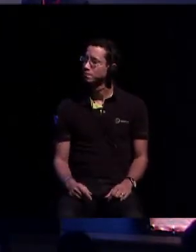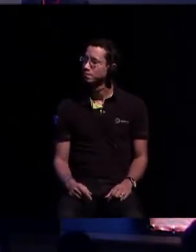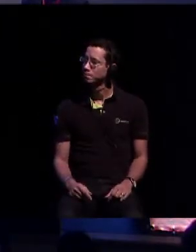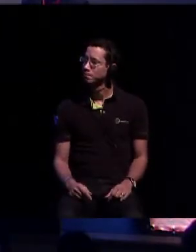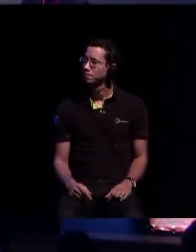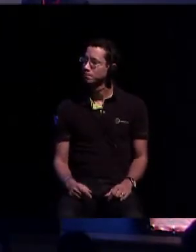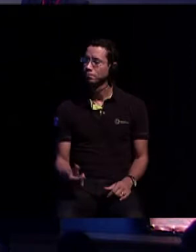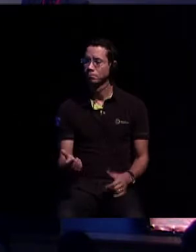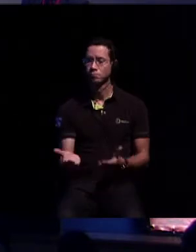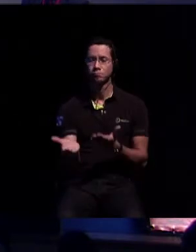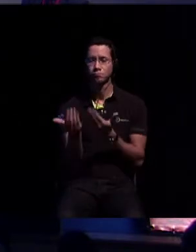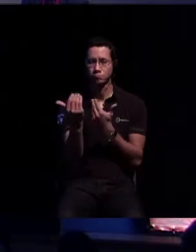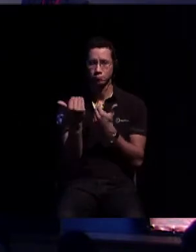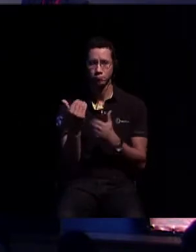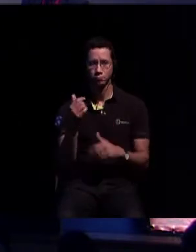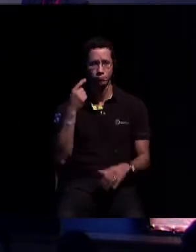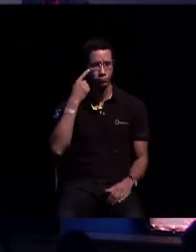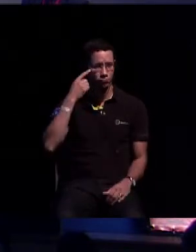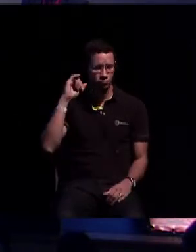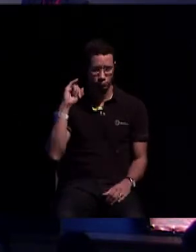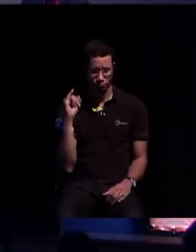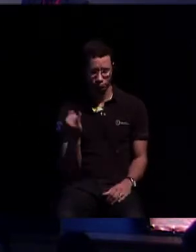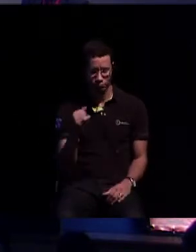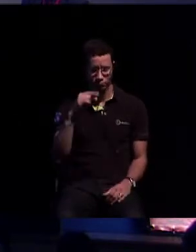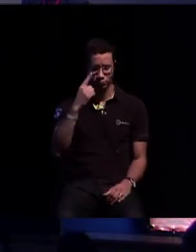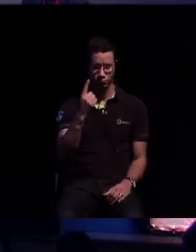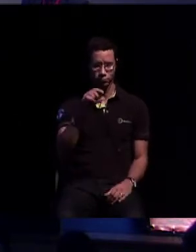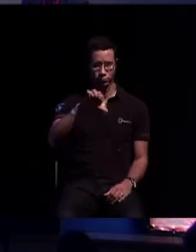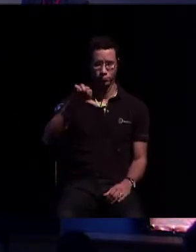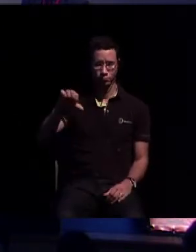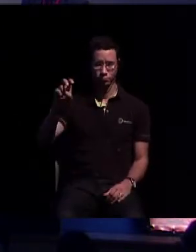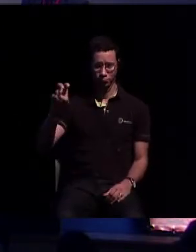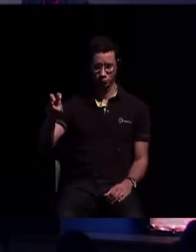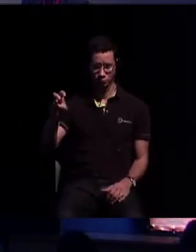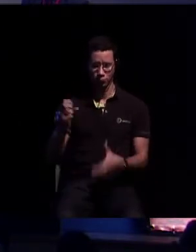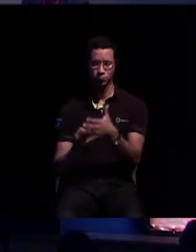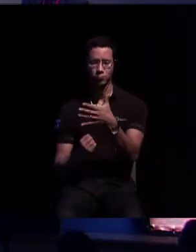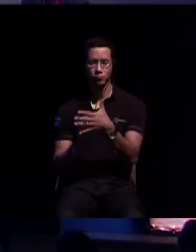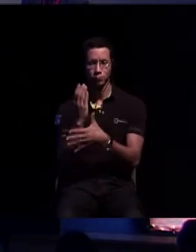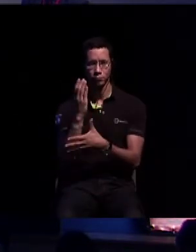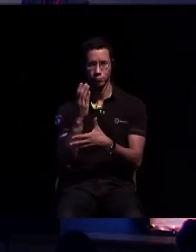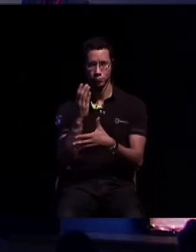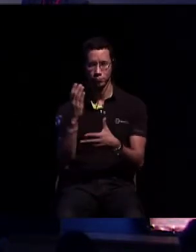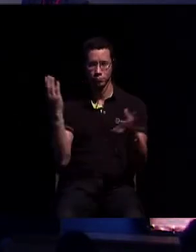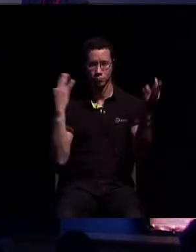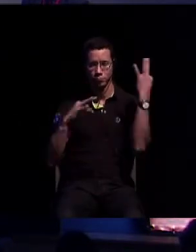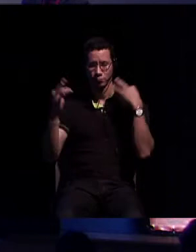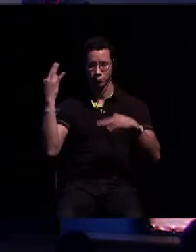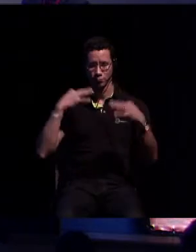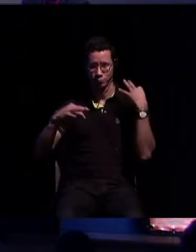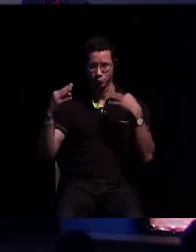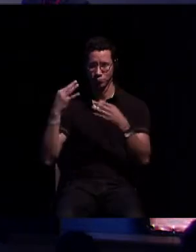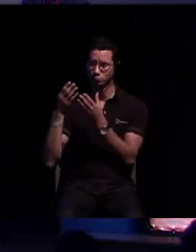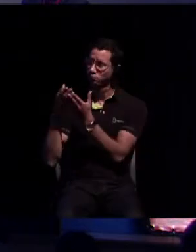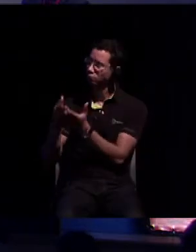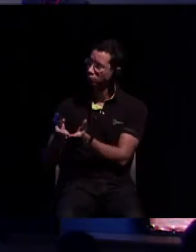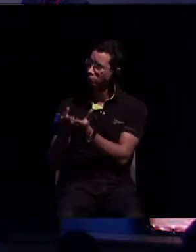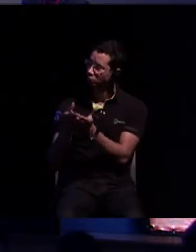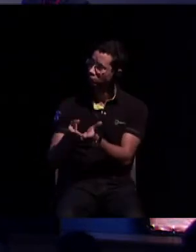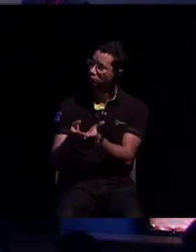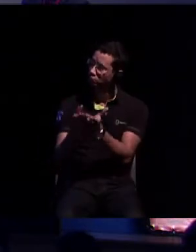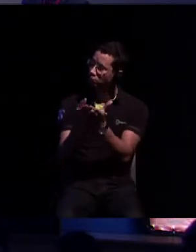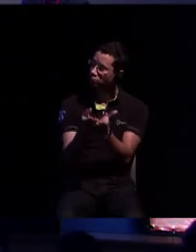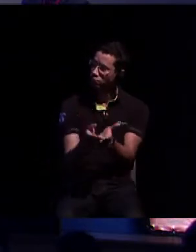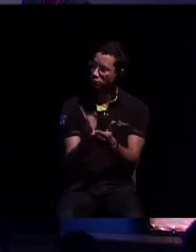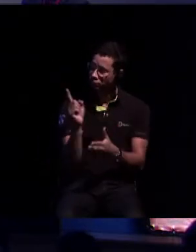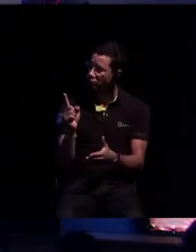1985 had this creative idea to take a tool of mass tourism, a cruise ship, and use it for peace promotion. So one of the